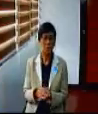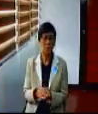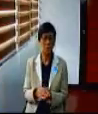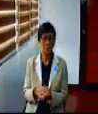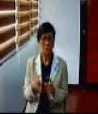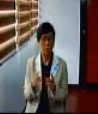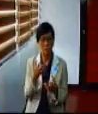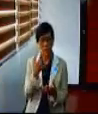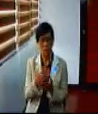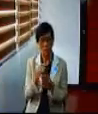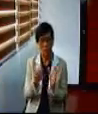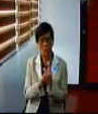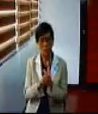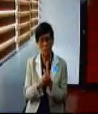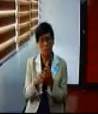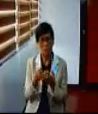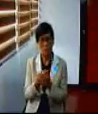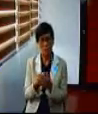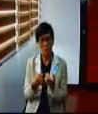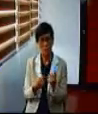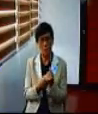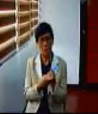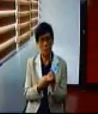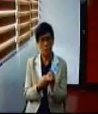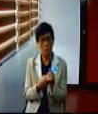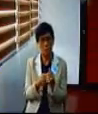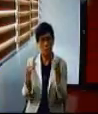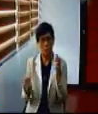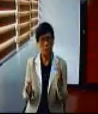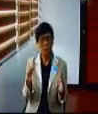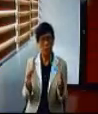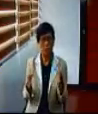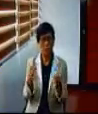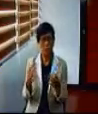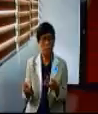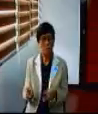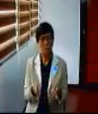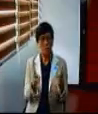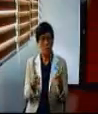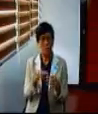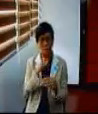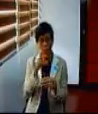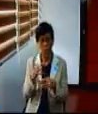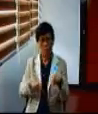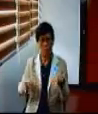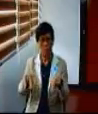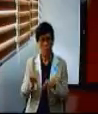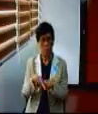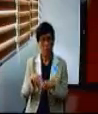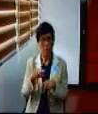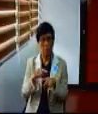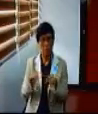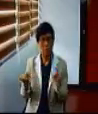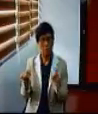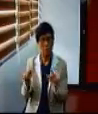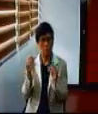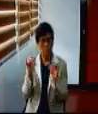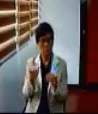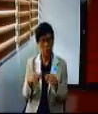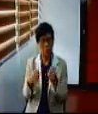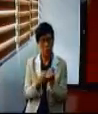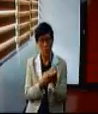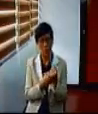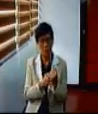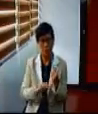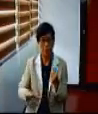examples to supplement and support judicial mechanisms, not to replace them, but to supplement them.